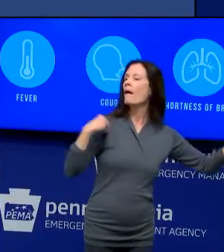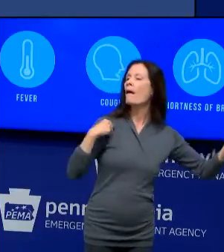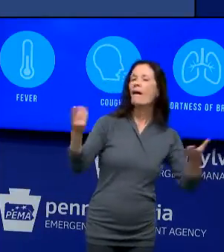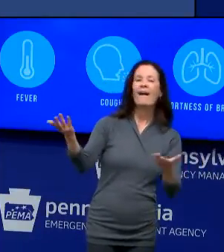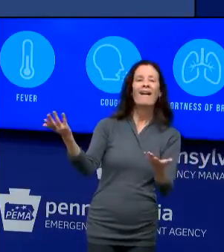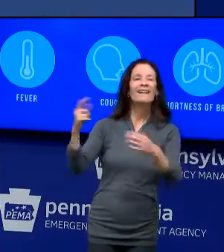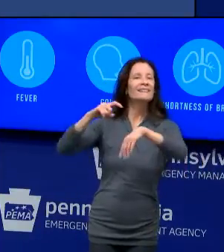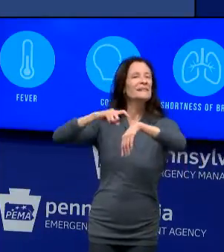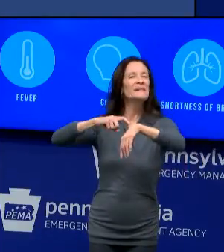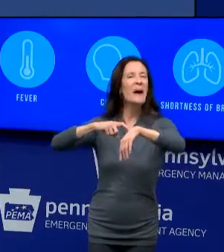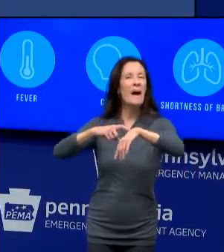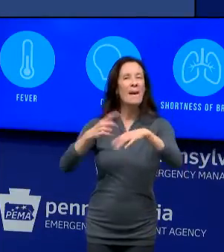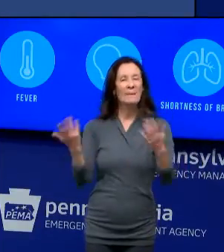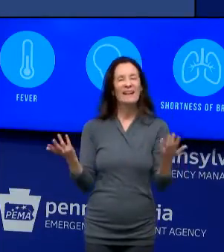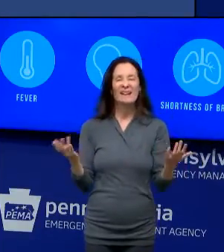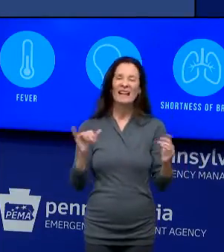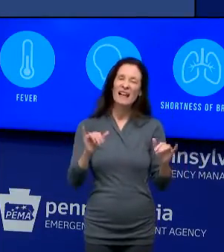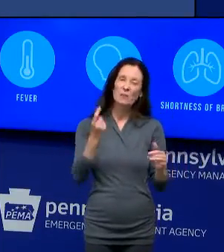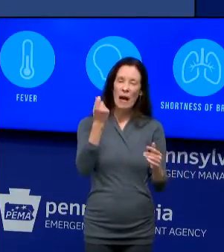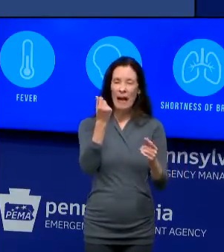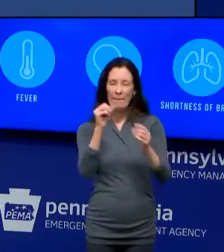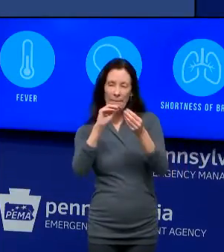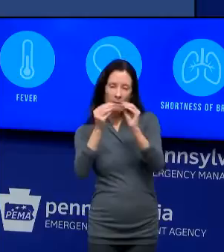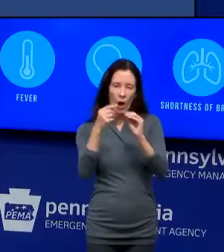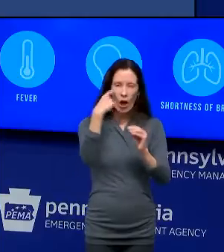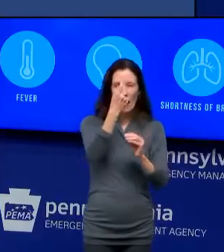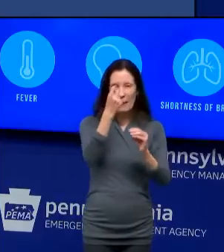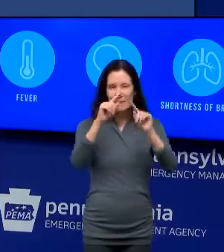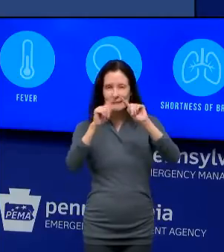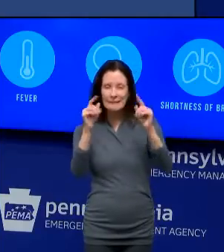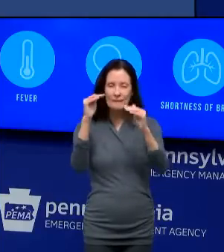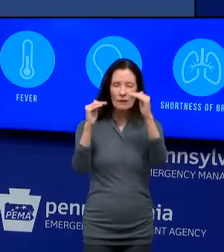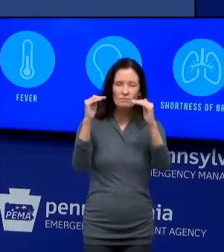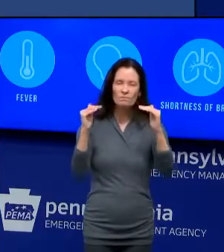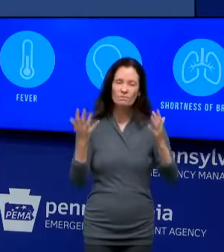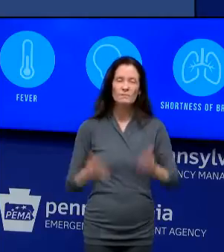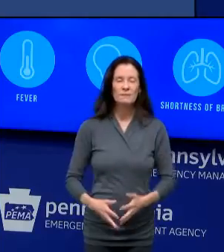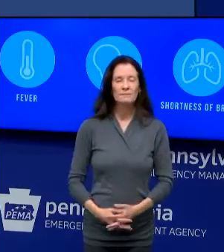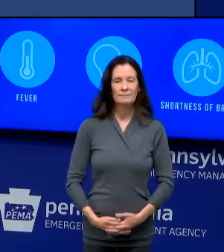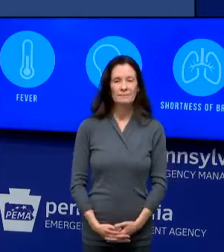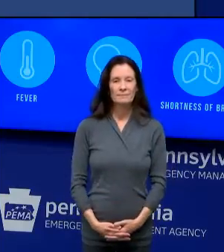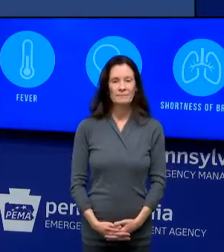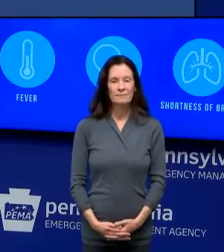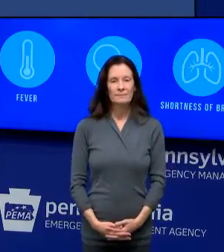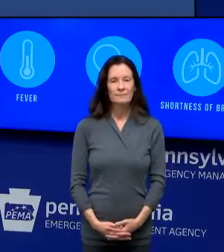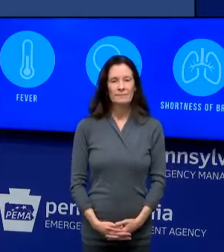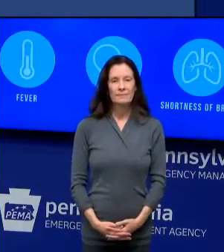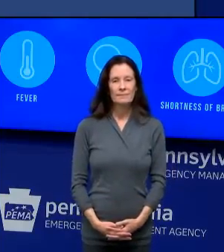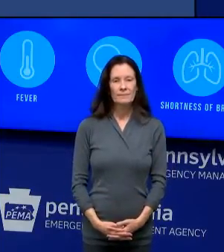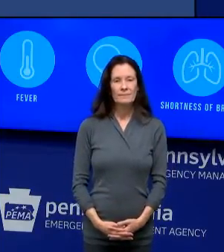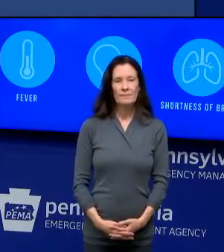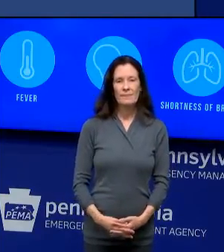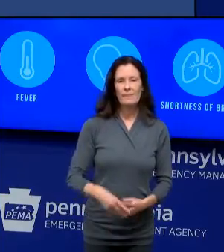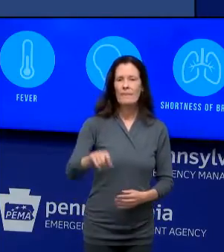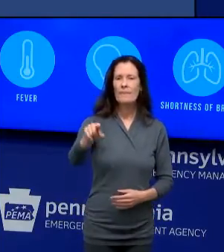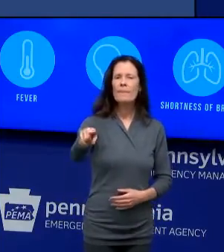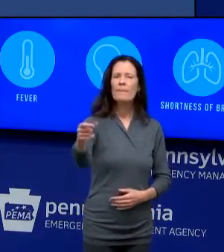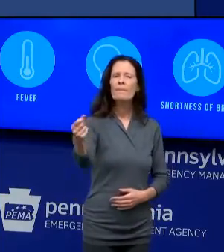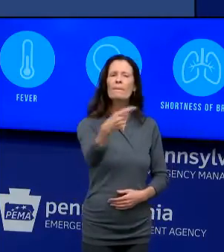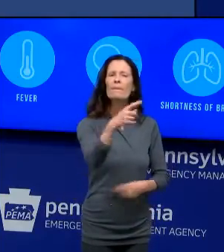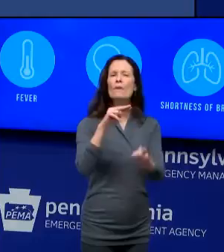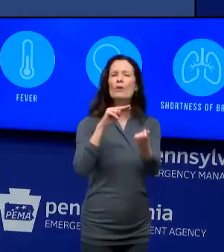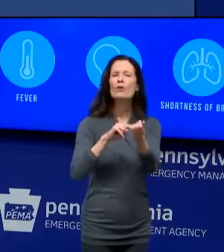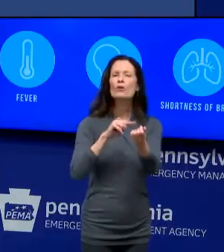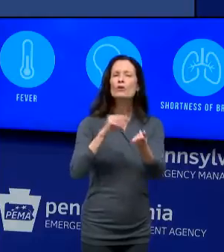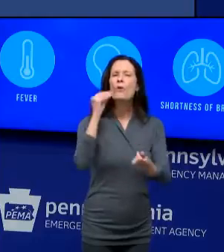any nursing homes in the state that are being assisted by the National Guard, and what is the National Guard's role? So there are several nursing homes that